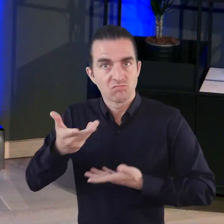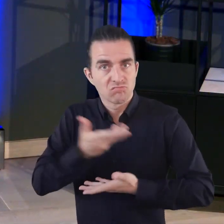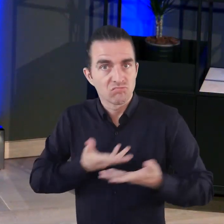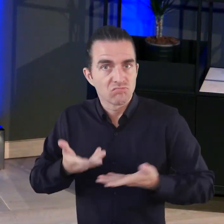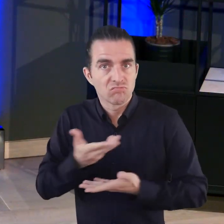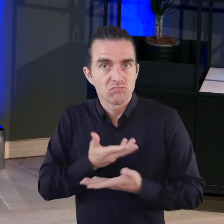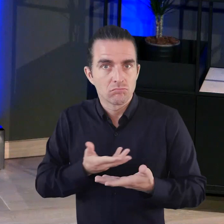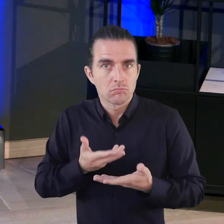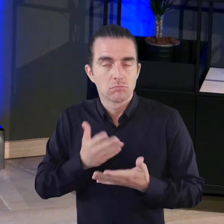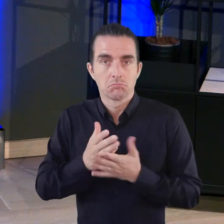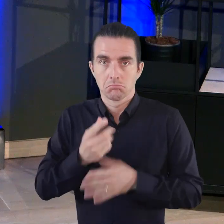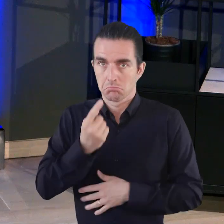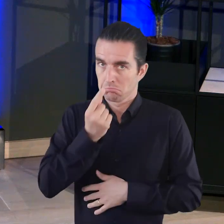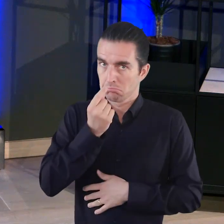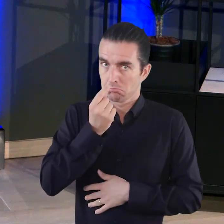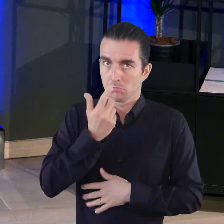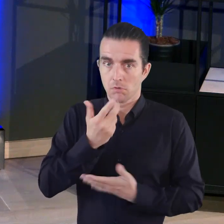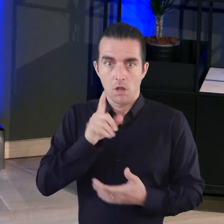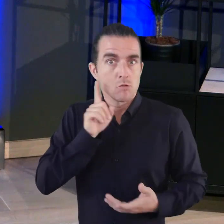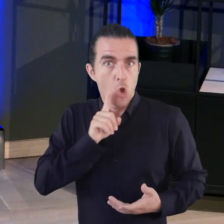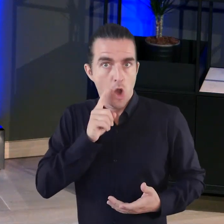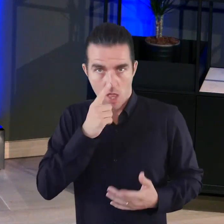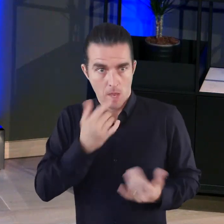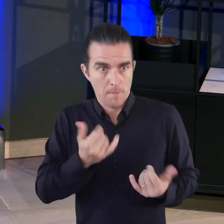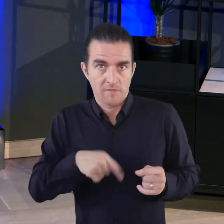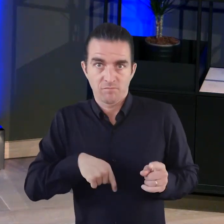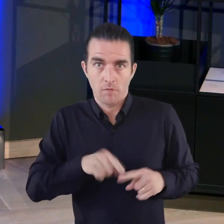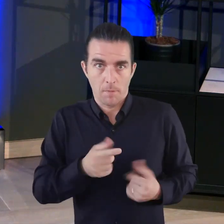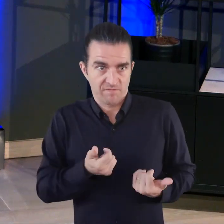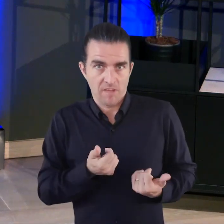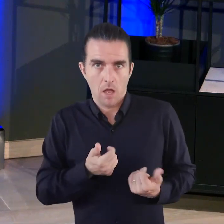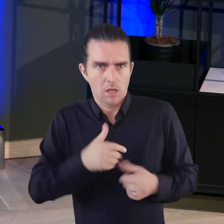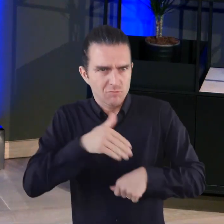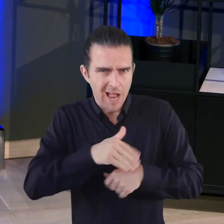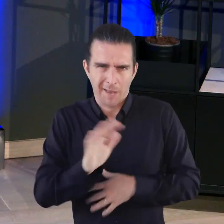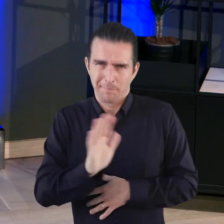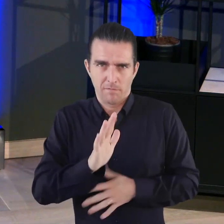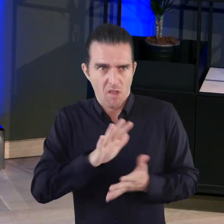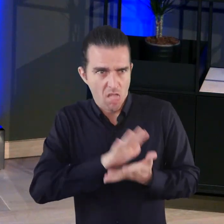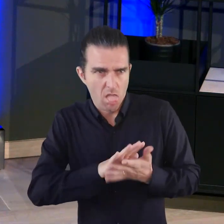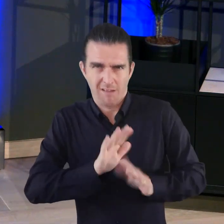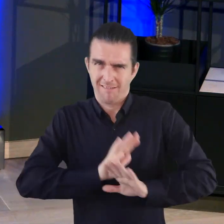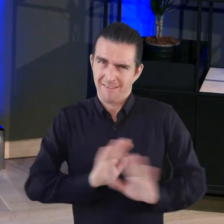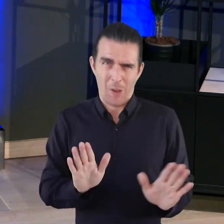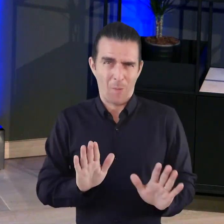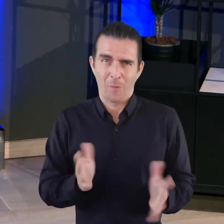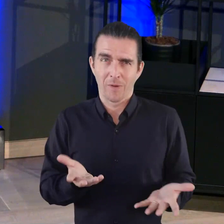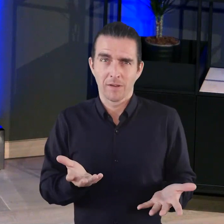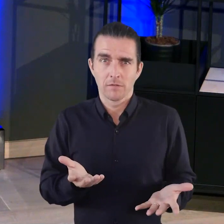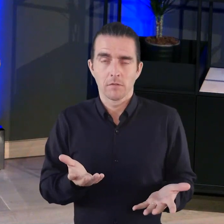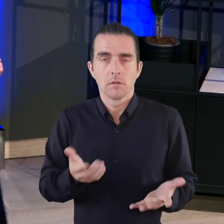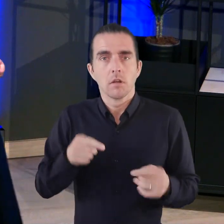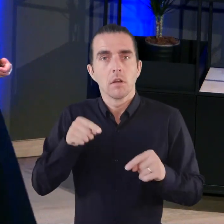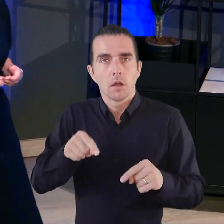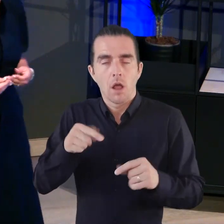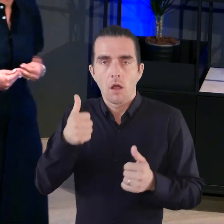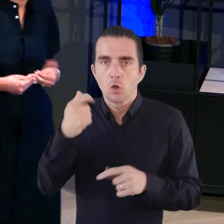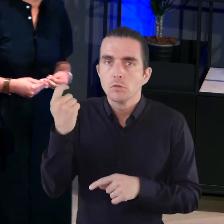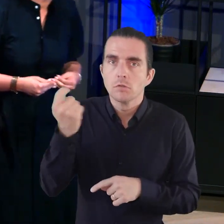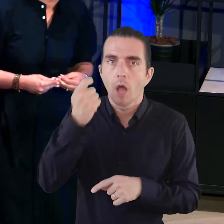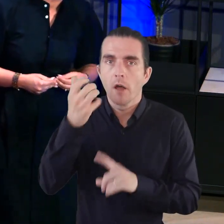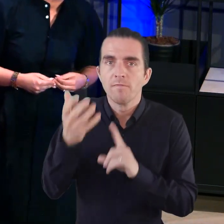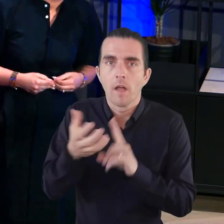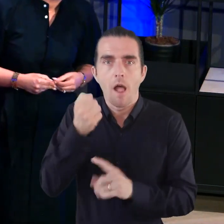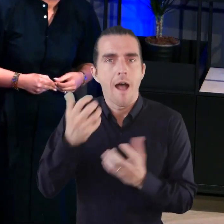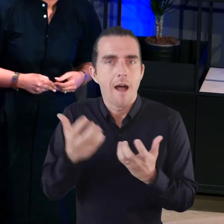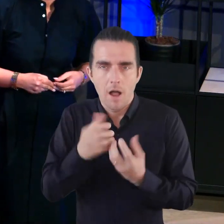play football. It isn't just crime or grime. Success can also be measured by doing what brings you peace.